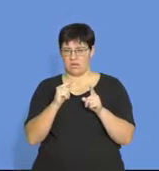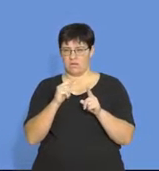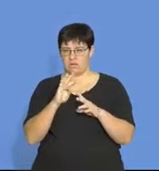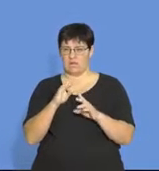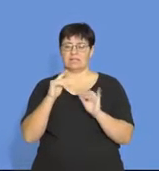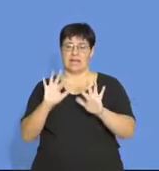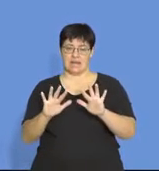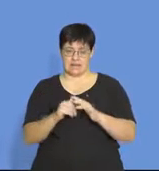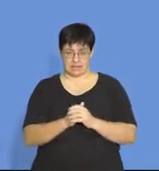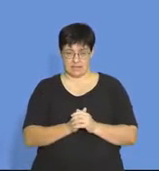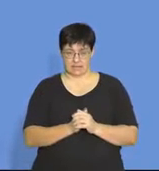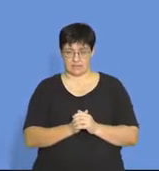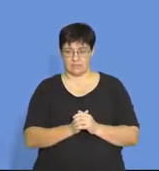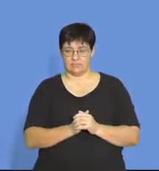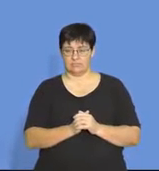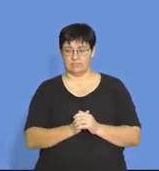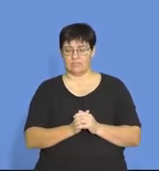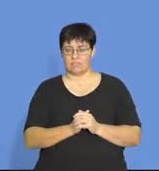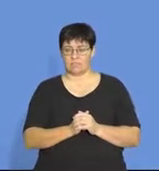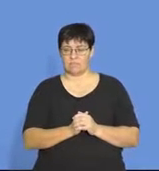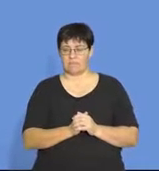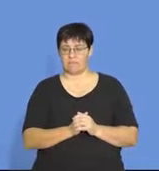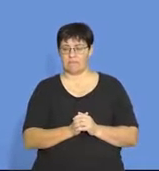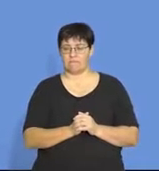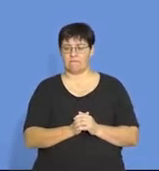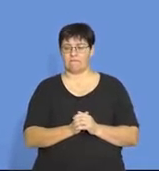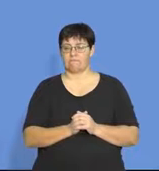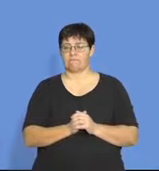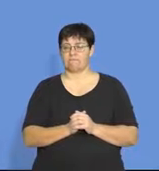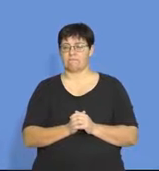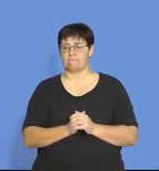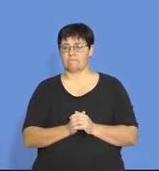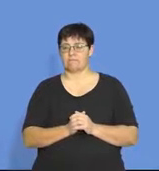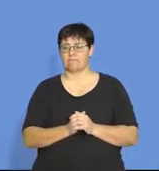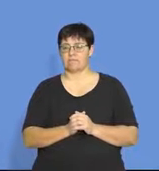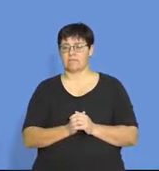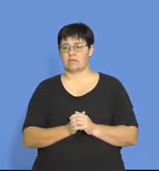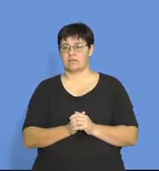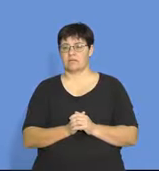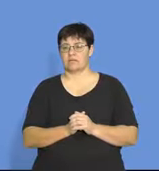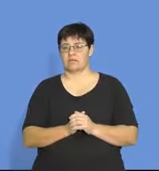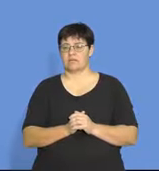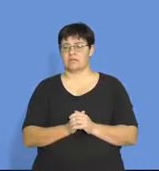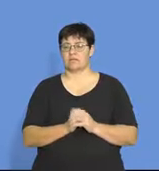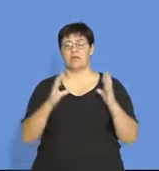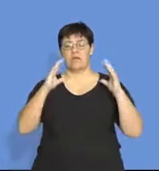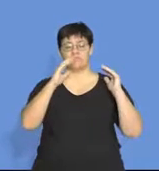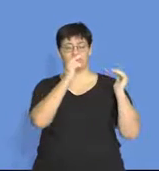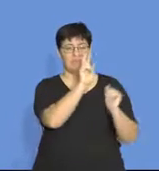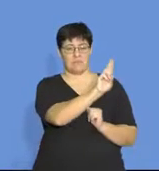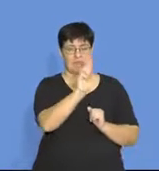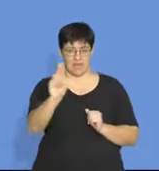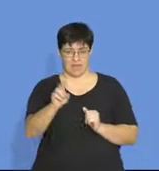to a positive 10, if you substitute those. And then I'm just going